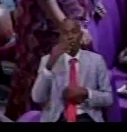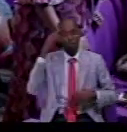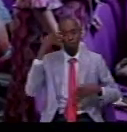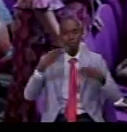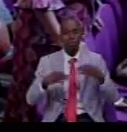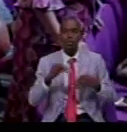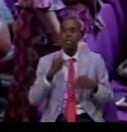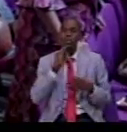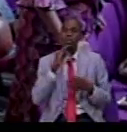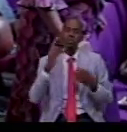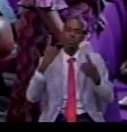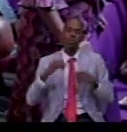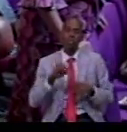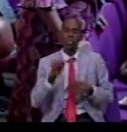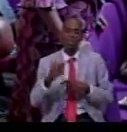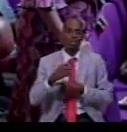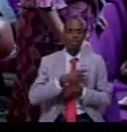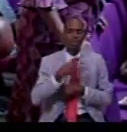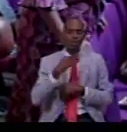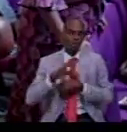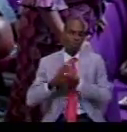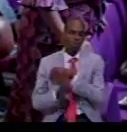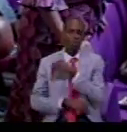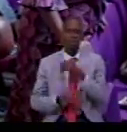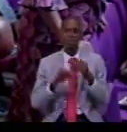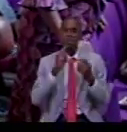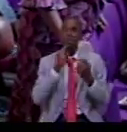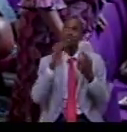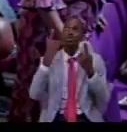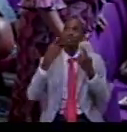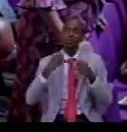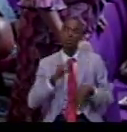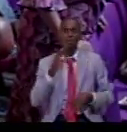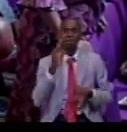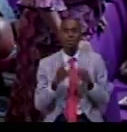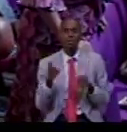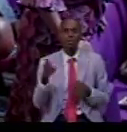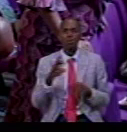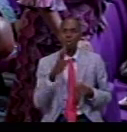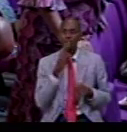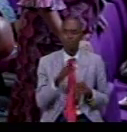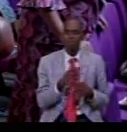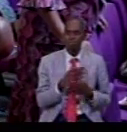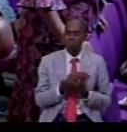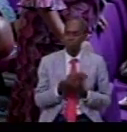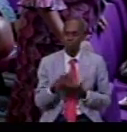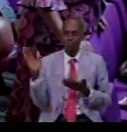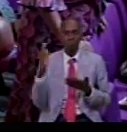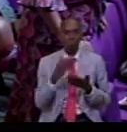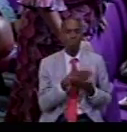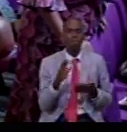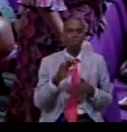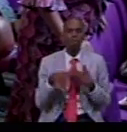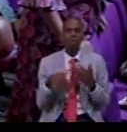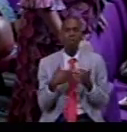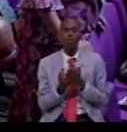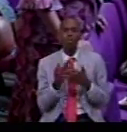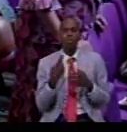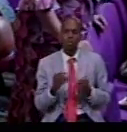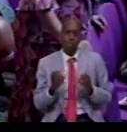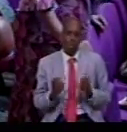of punishment is coming. If you are throwing away all the opportunity the Lord has given to